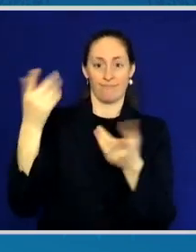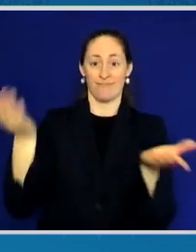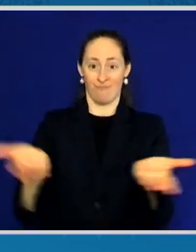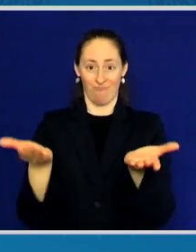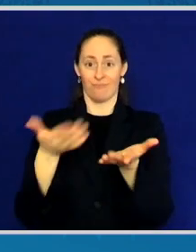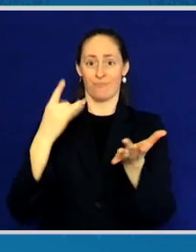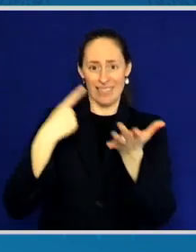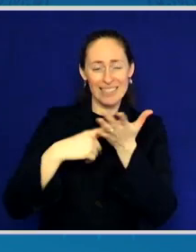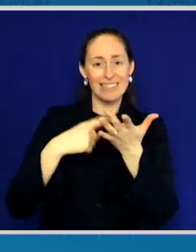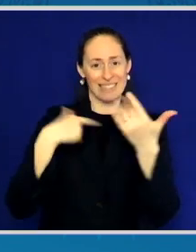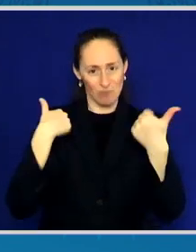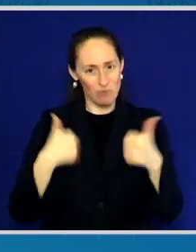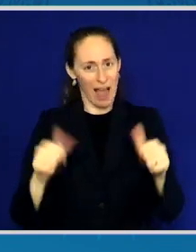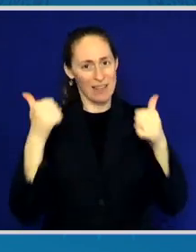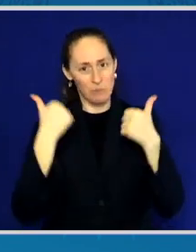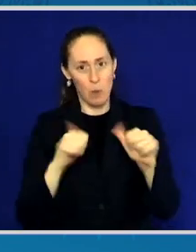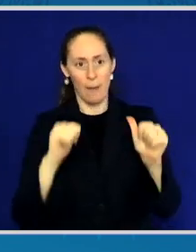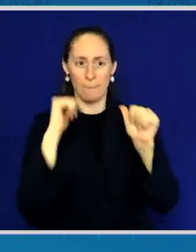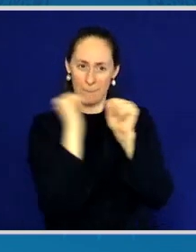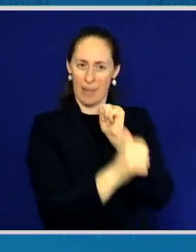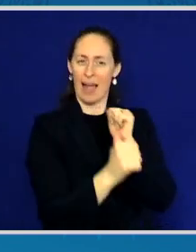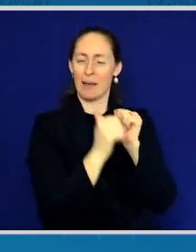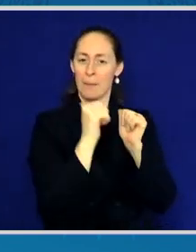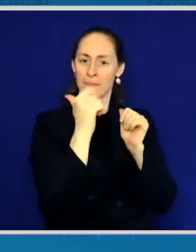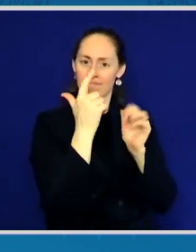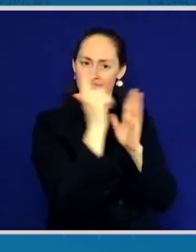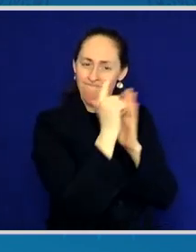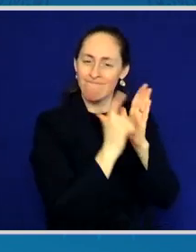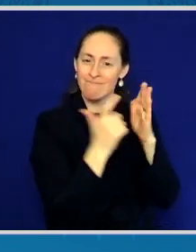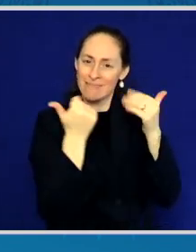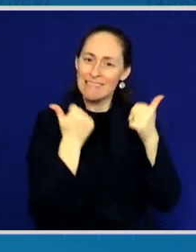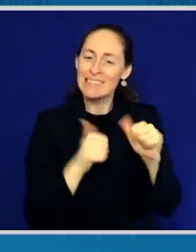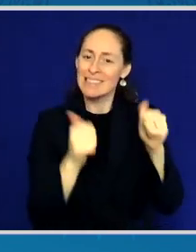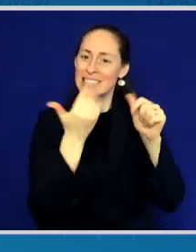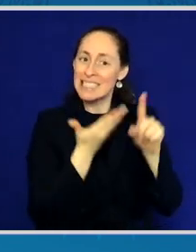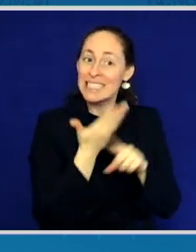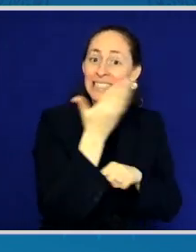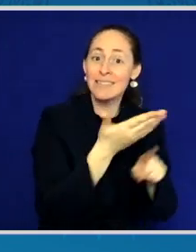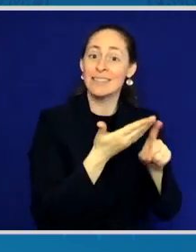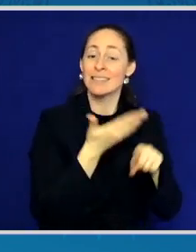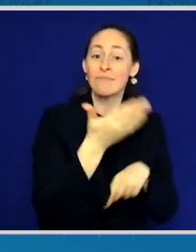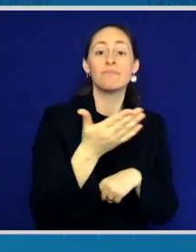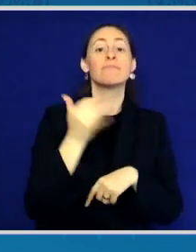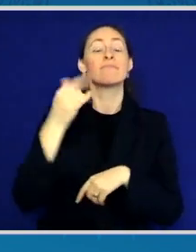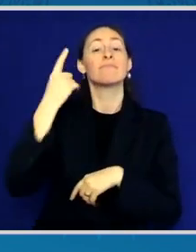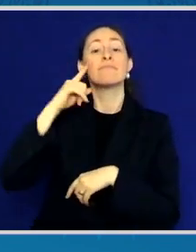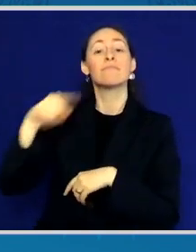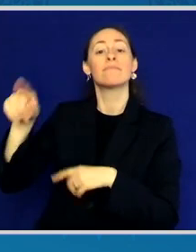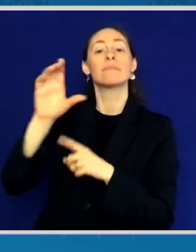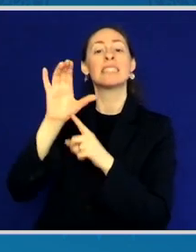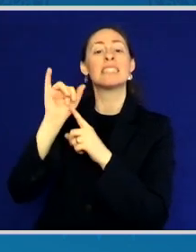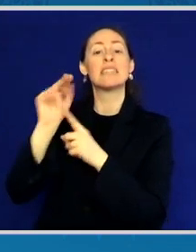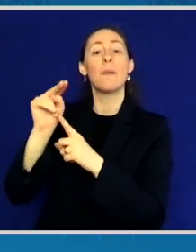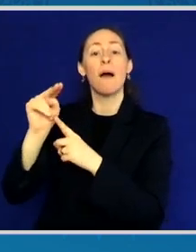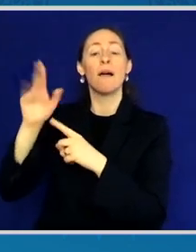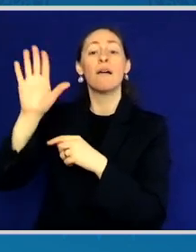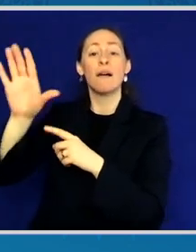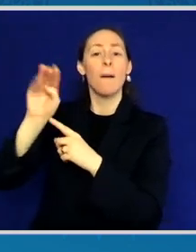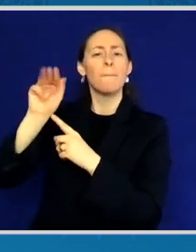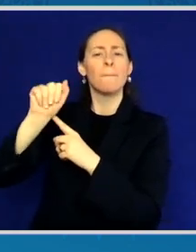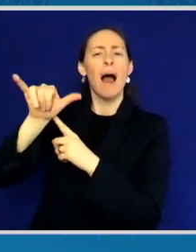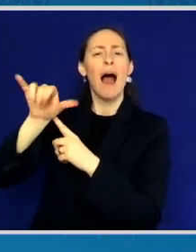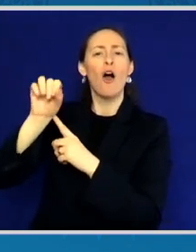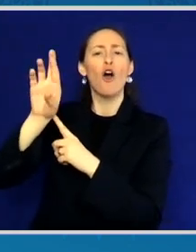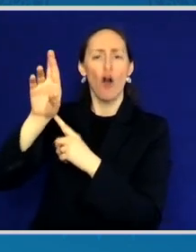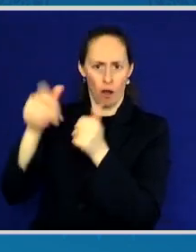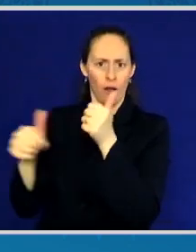passed. One of our partners, Mayor John Cranley, the city of Cincinnati, he understood that transit and infrastructure are hand in hand,